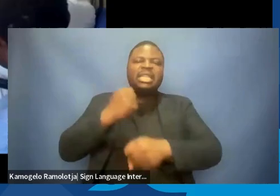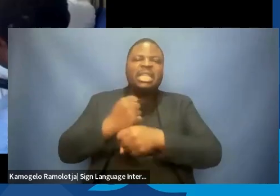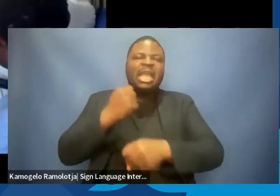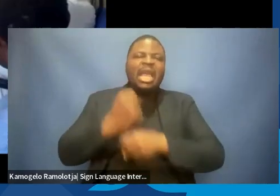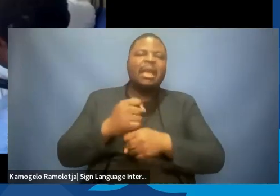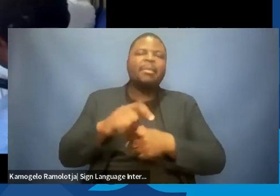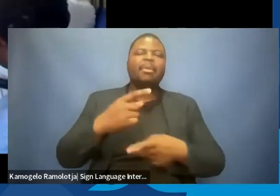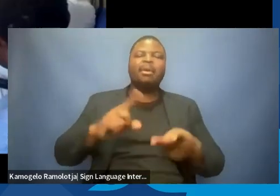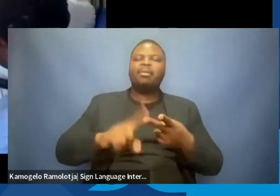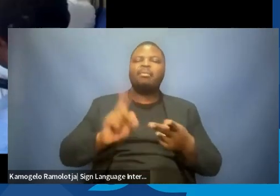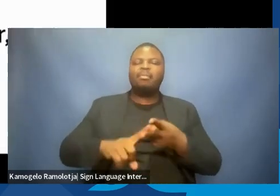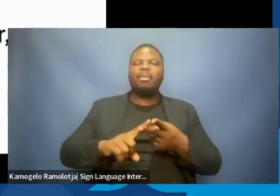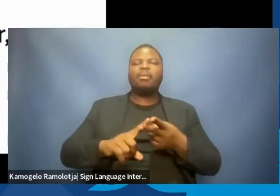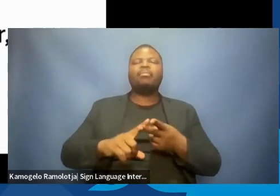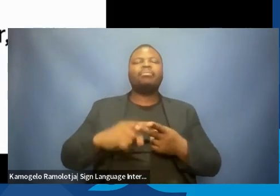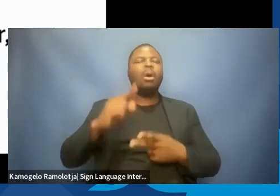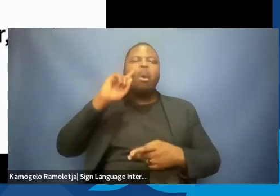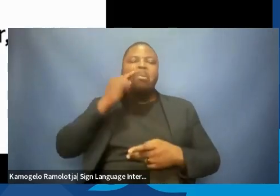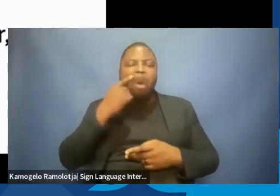key population space.